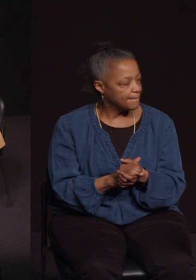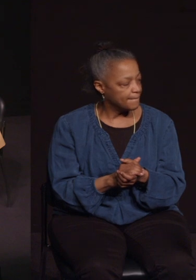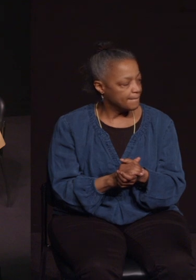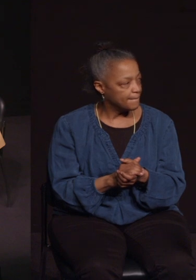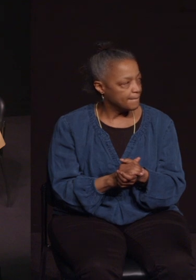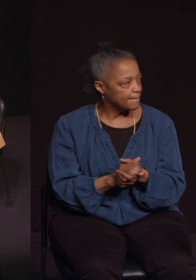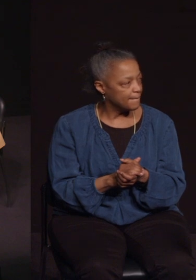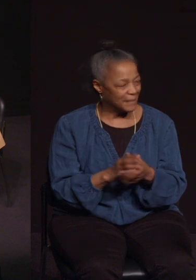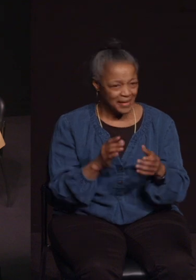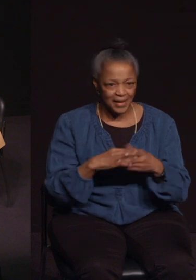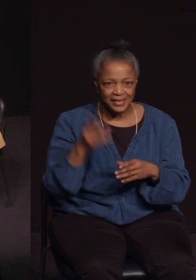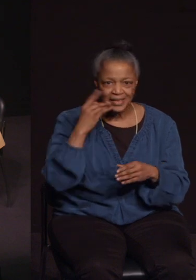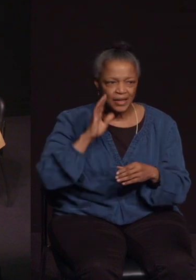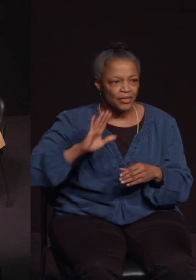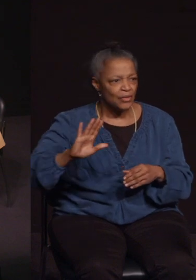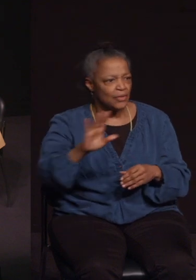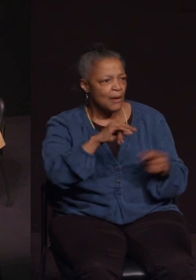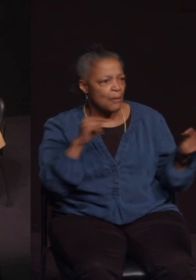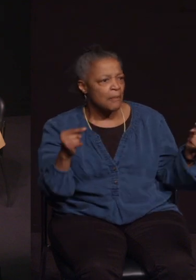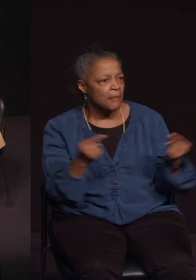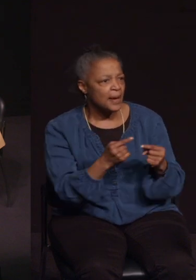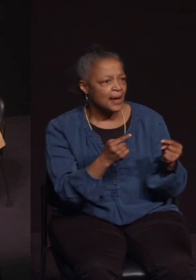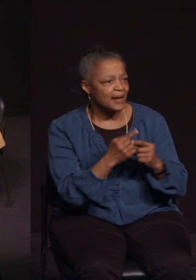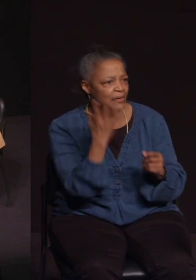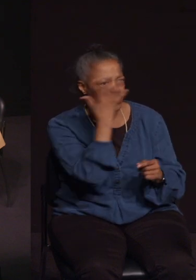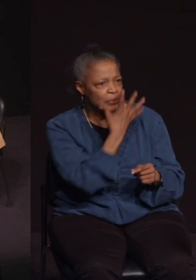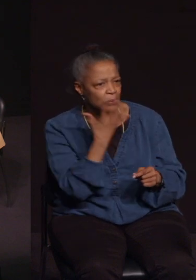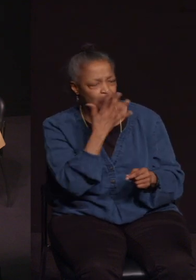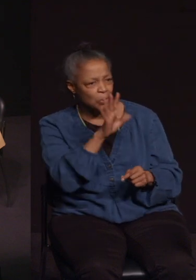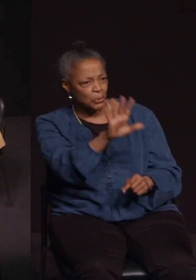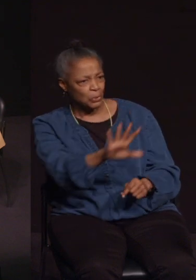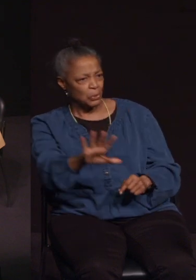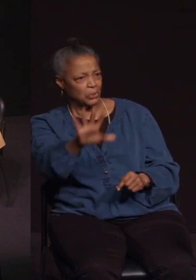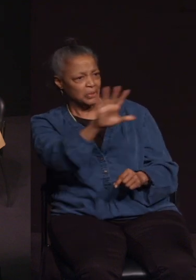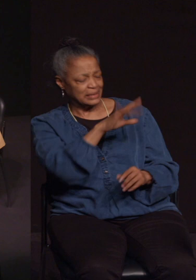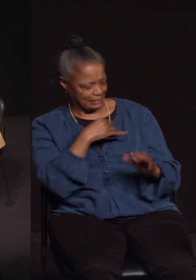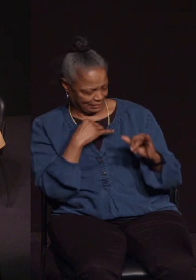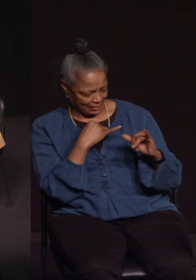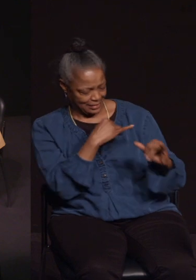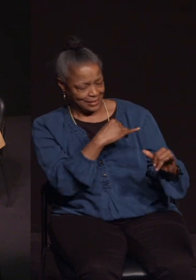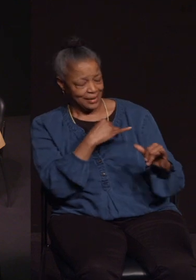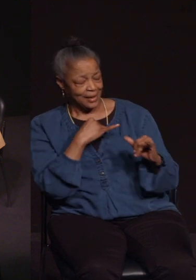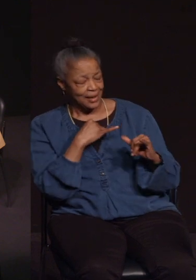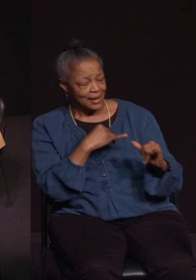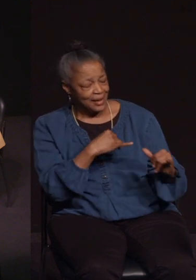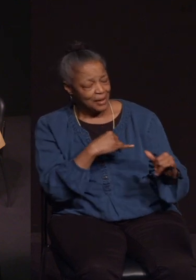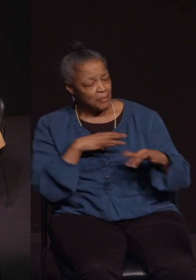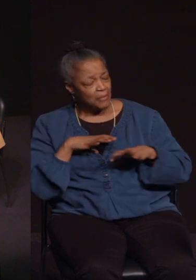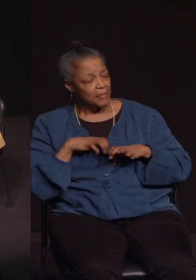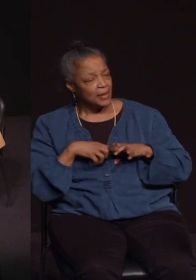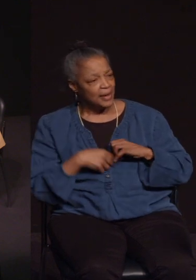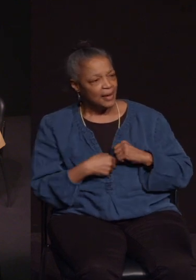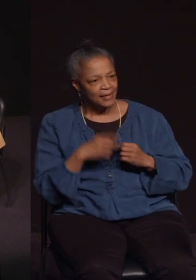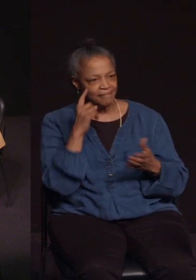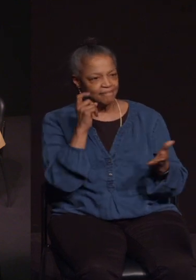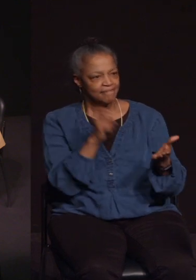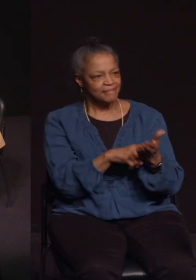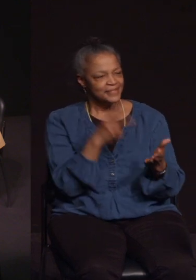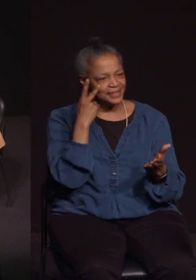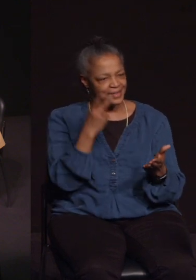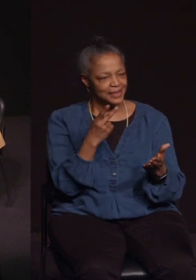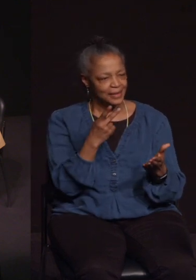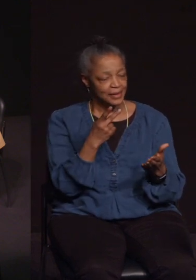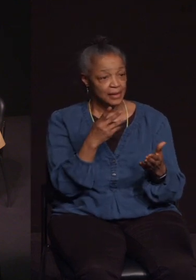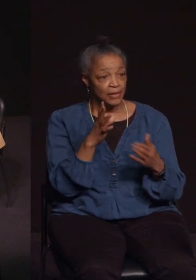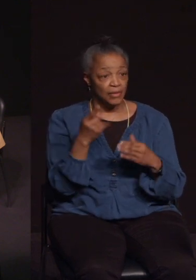the same pain in these fathers' face that I had in mine. I was always told that